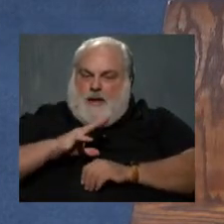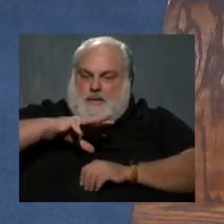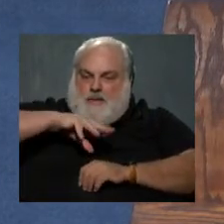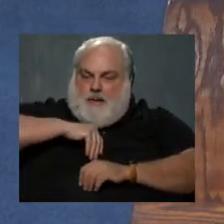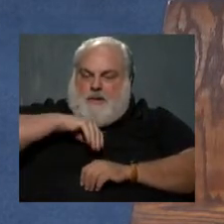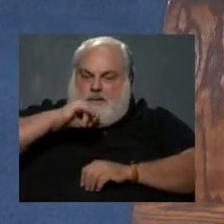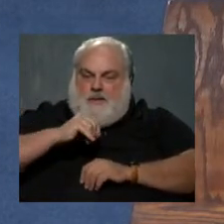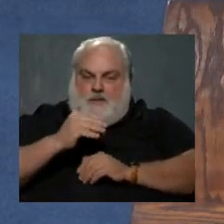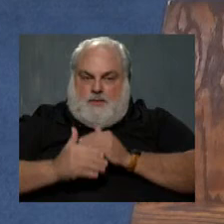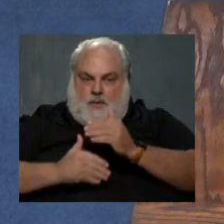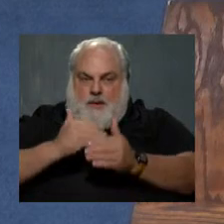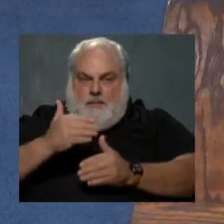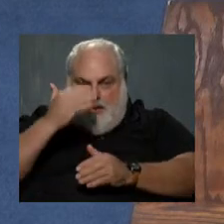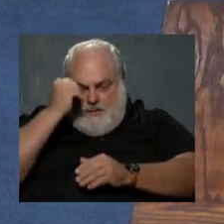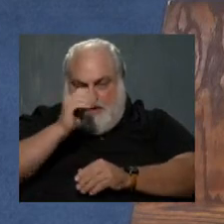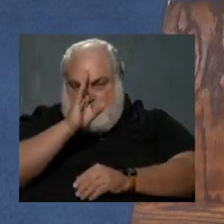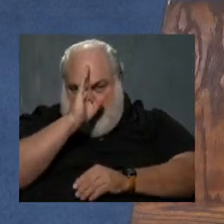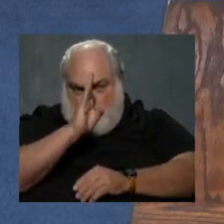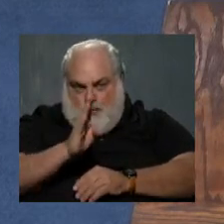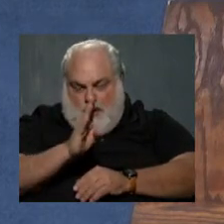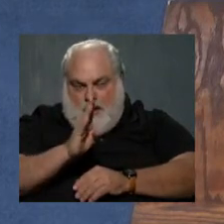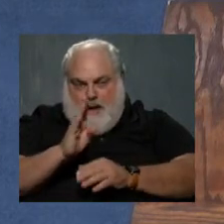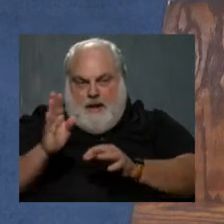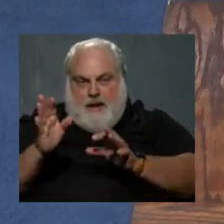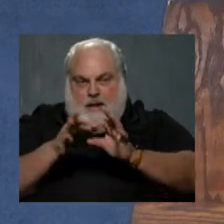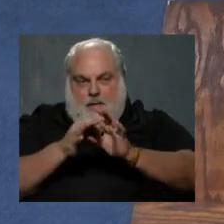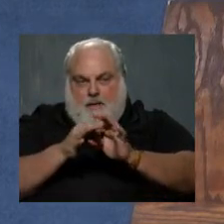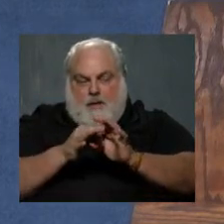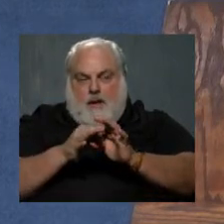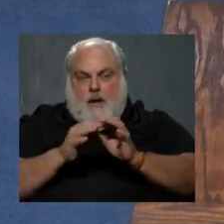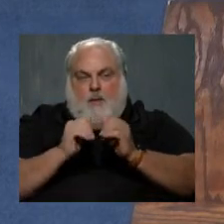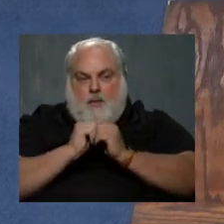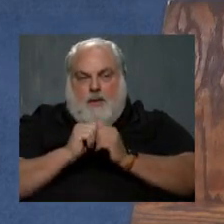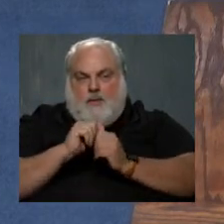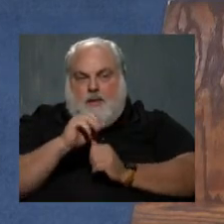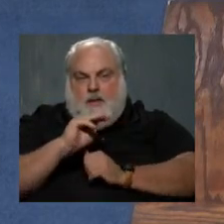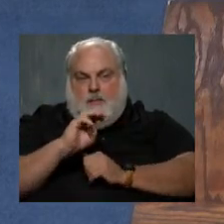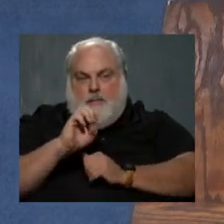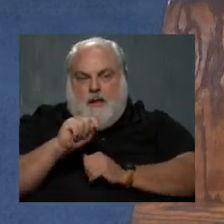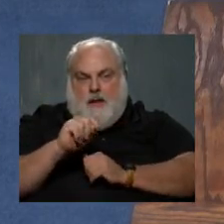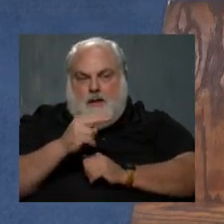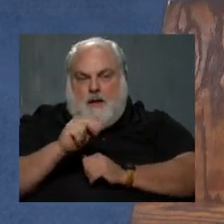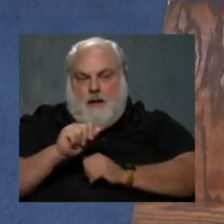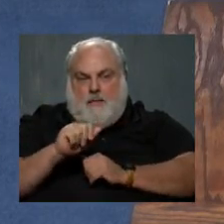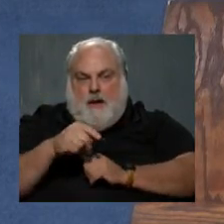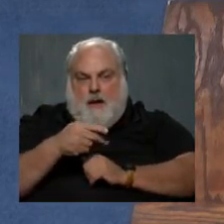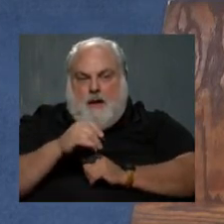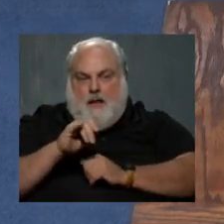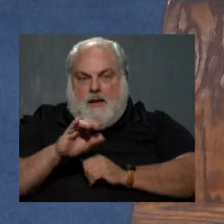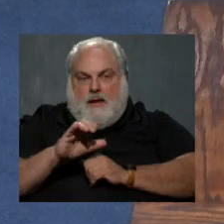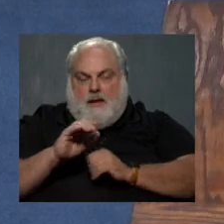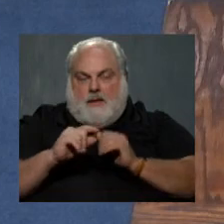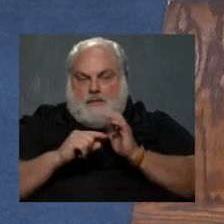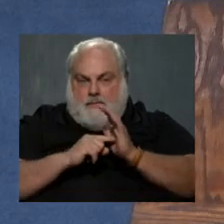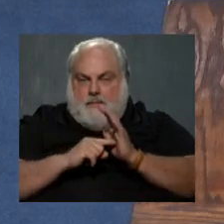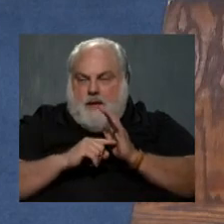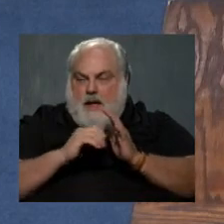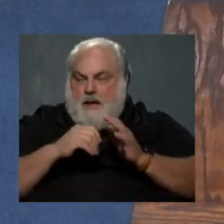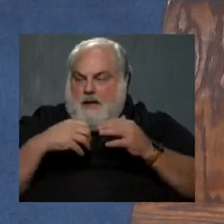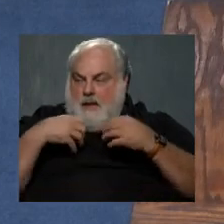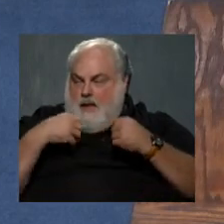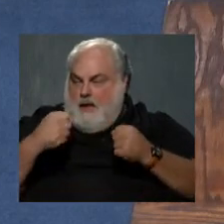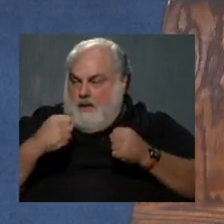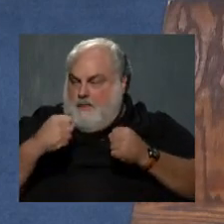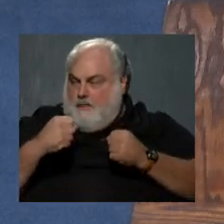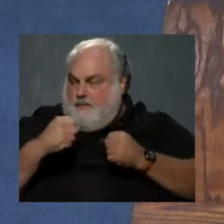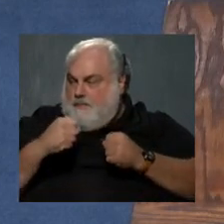this strategy because there is a direct link between metabolic syndrome and healthcare claims. And then there are other programs that we can look